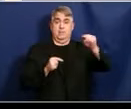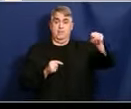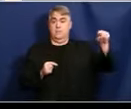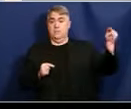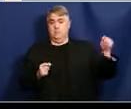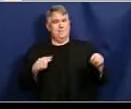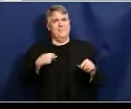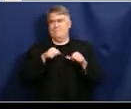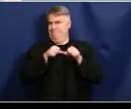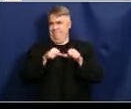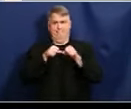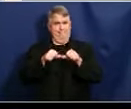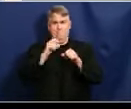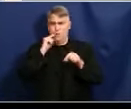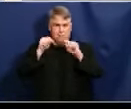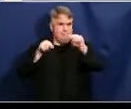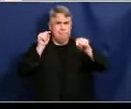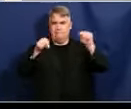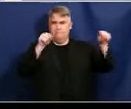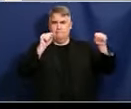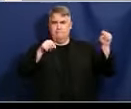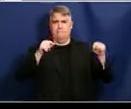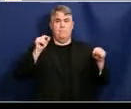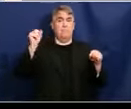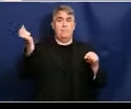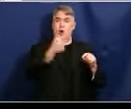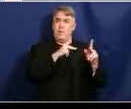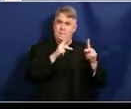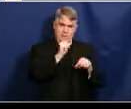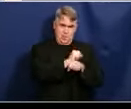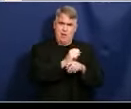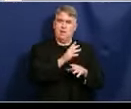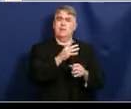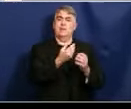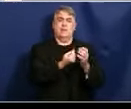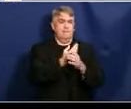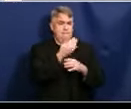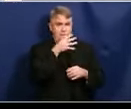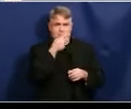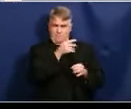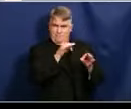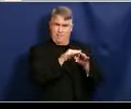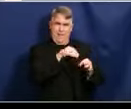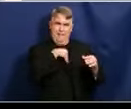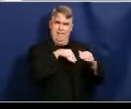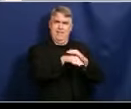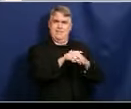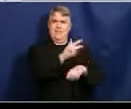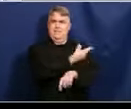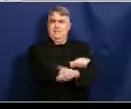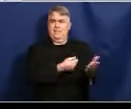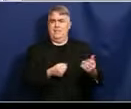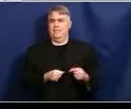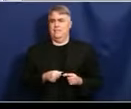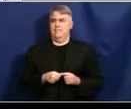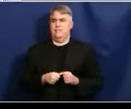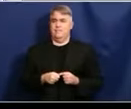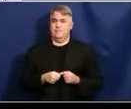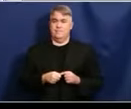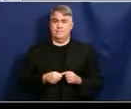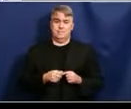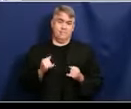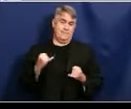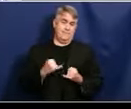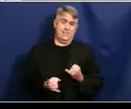focus to make sure that all of our agricultural workers have access. And so in closing, we're going to continue to